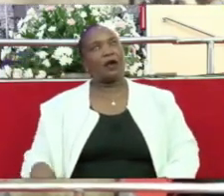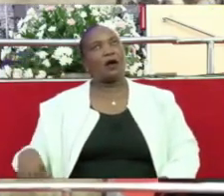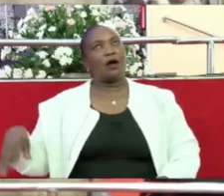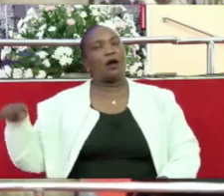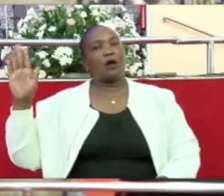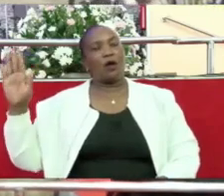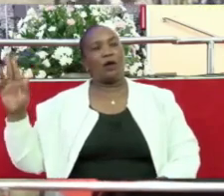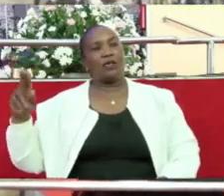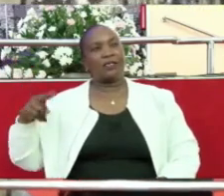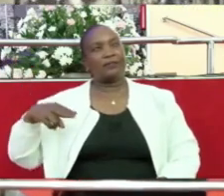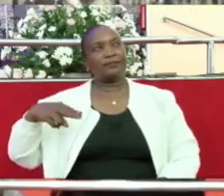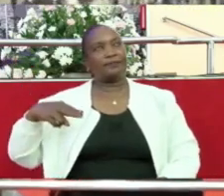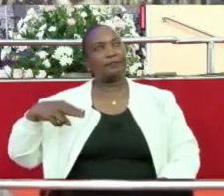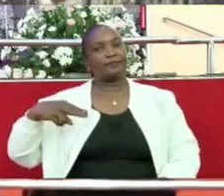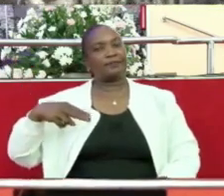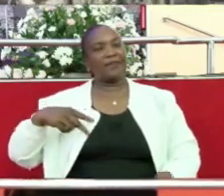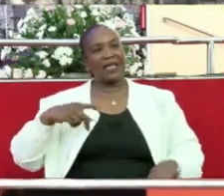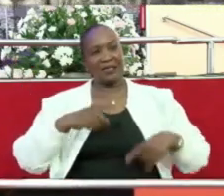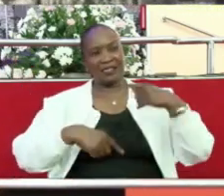It is possible you may not have anything,